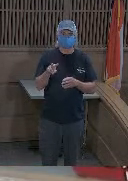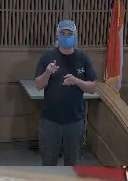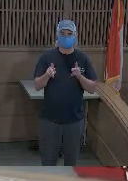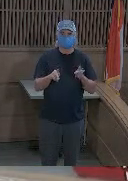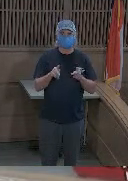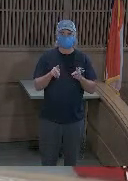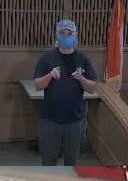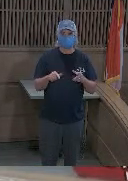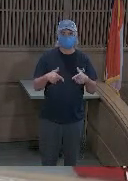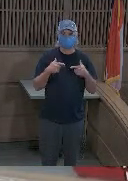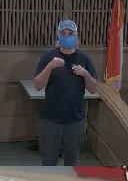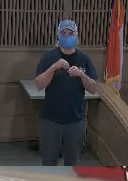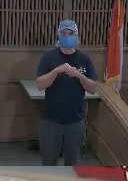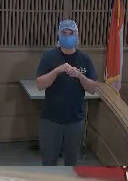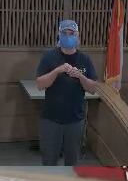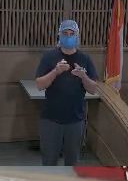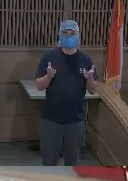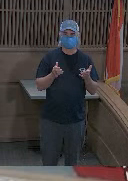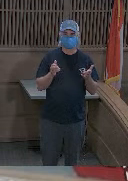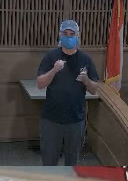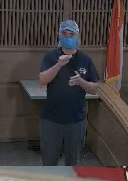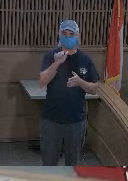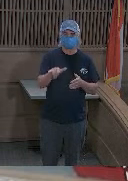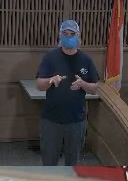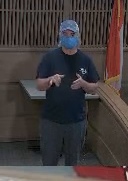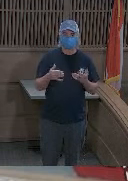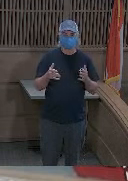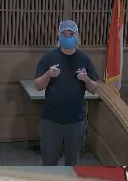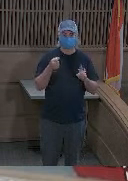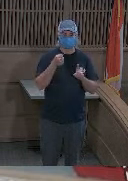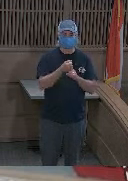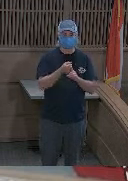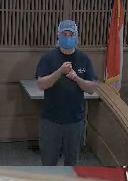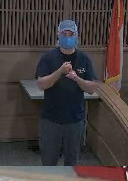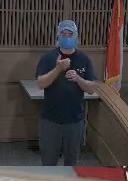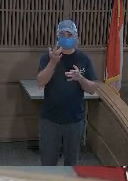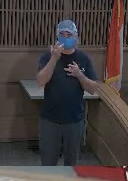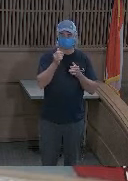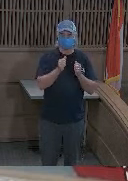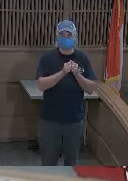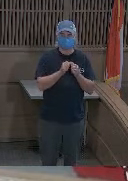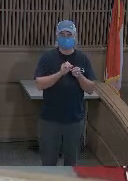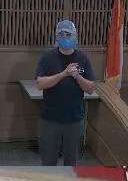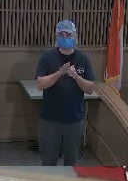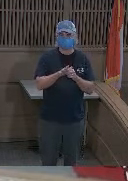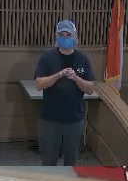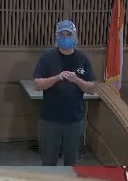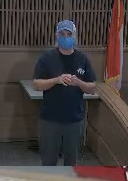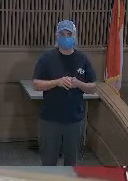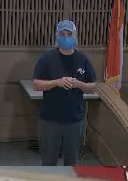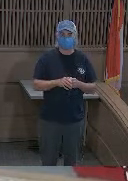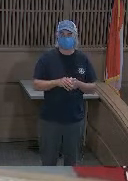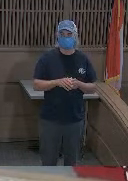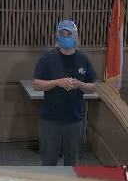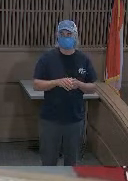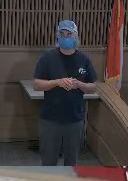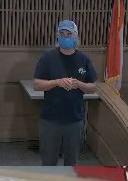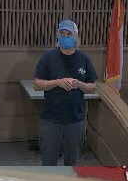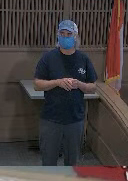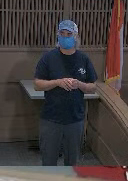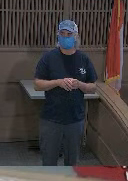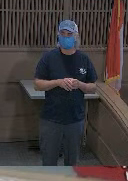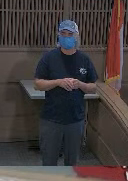Dougherty County have developed the COVID virus infection. So that's over